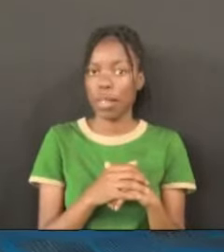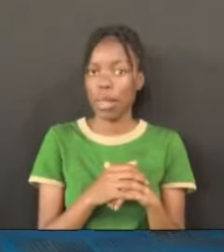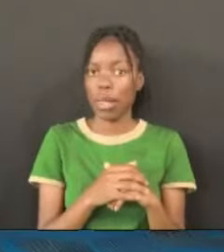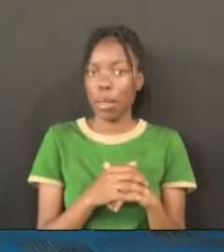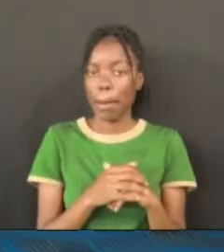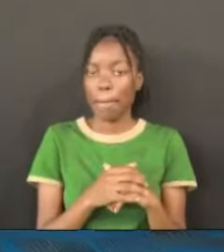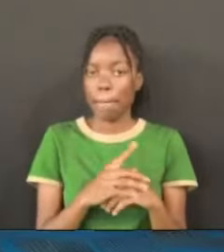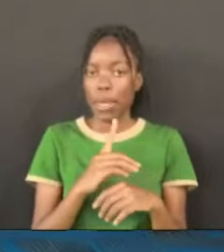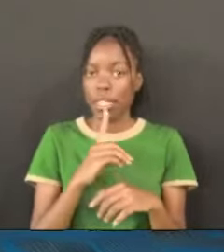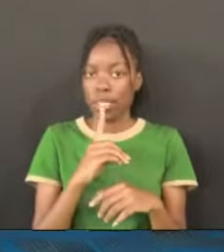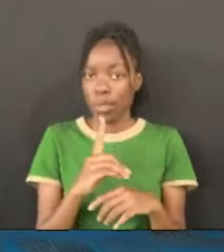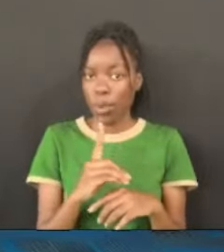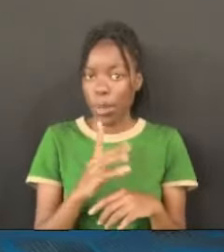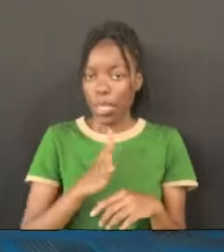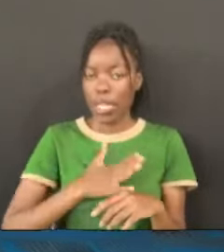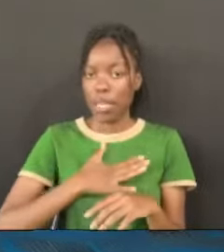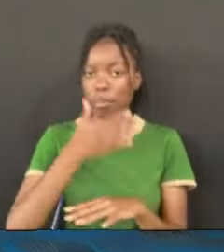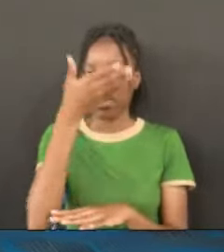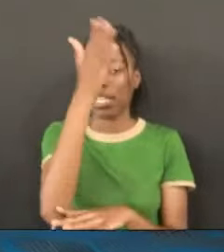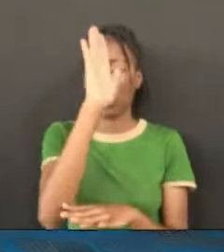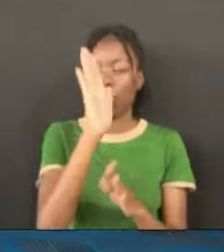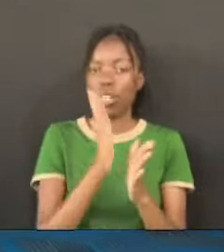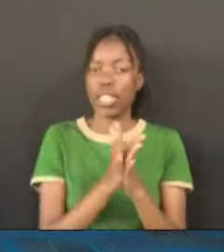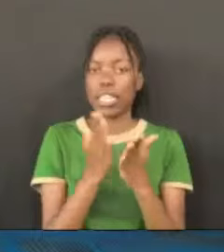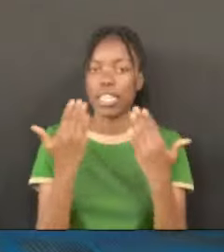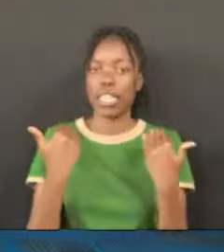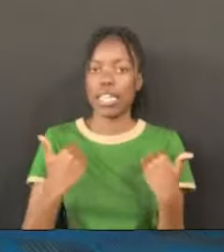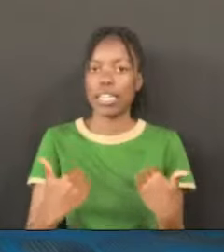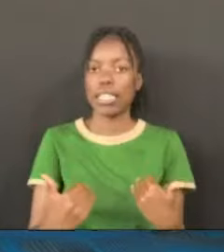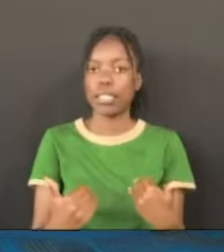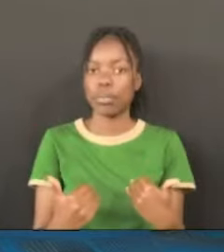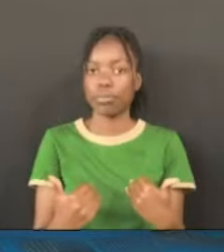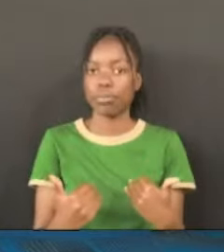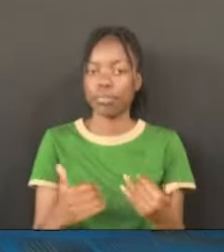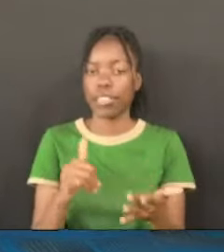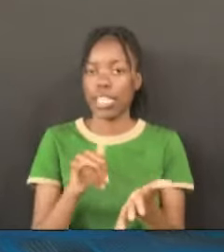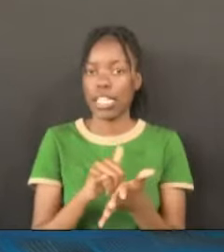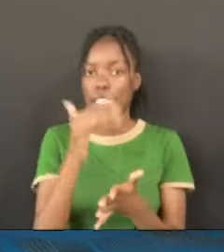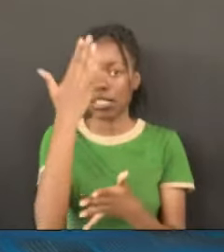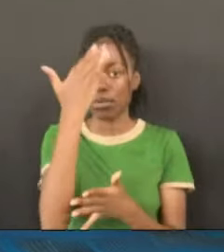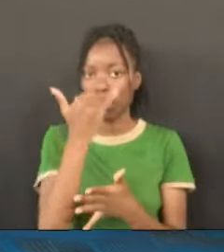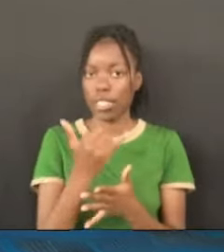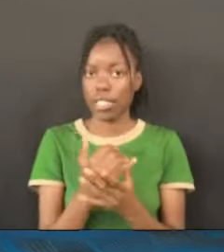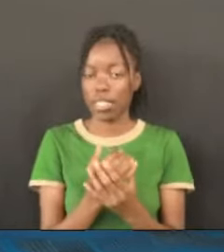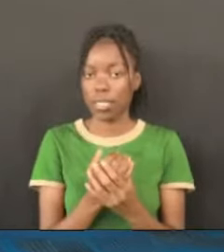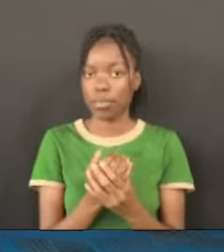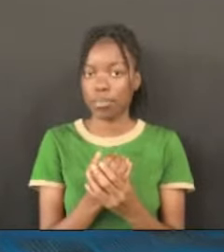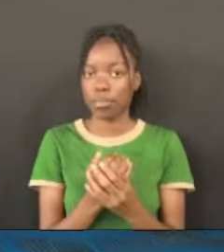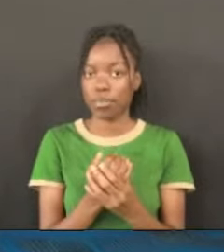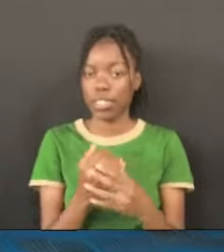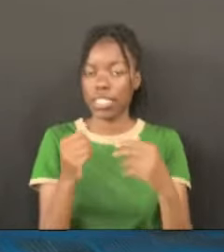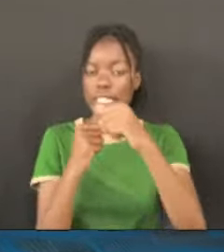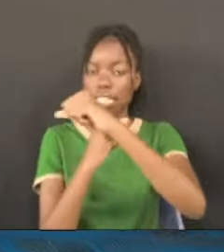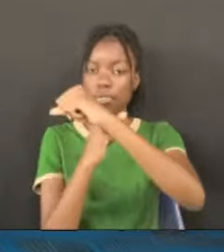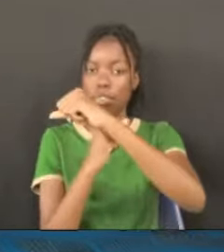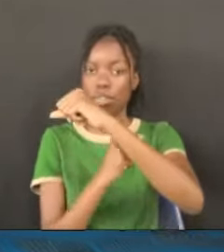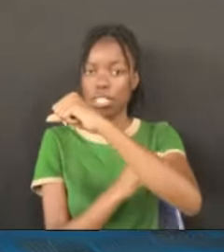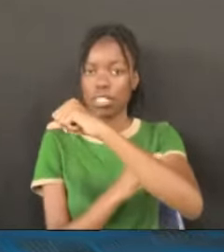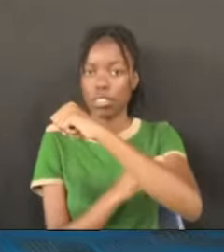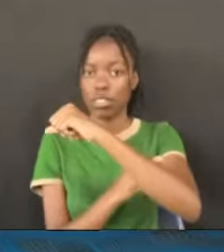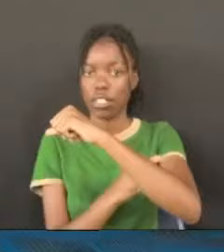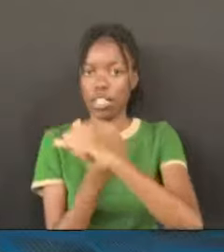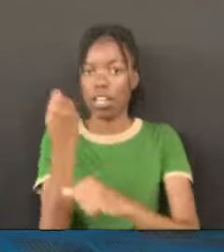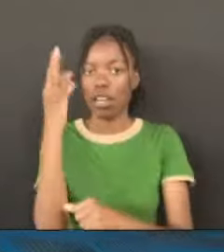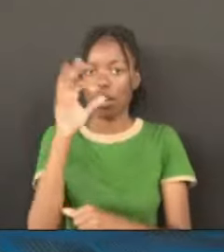God and I. That is why it is a foundation